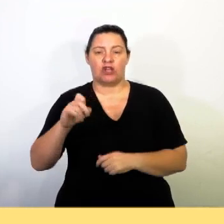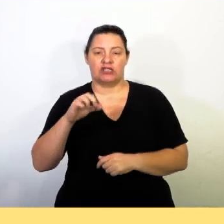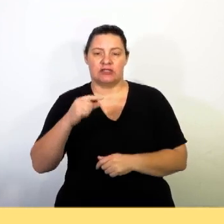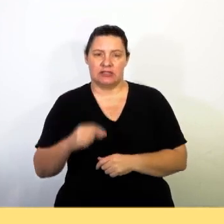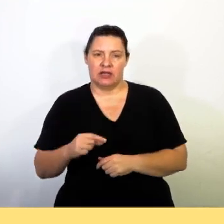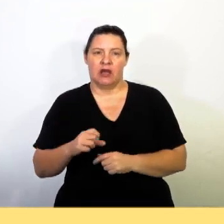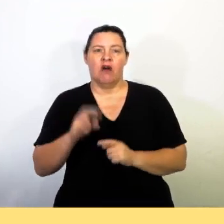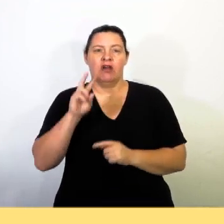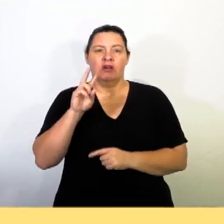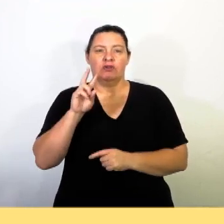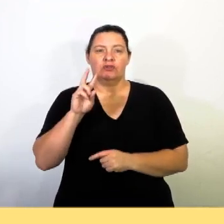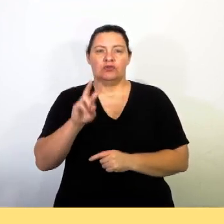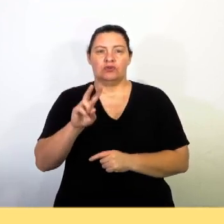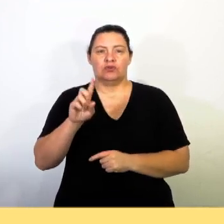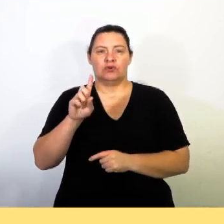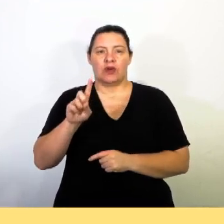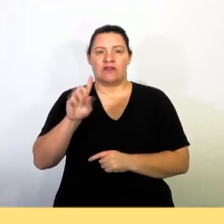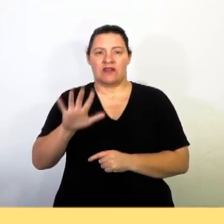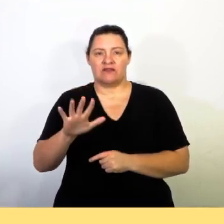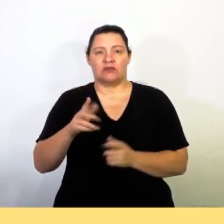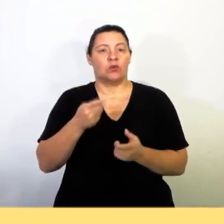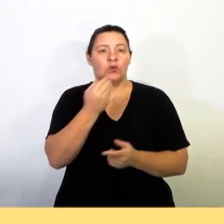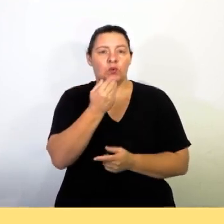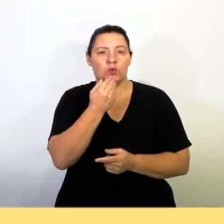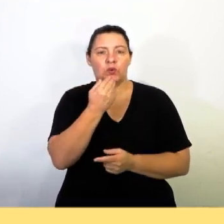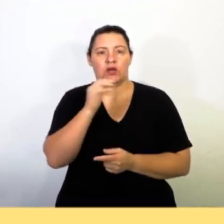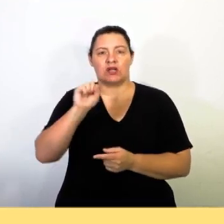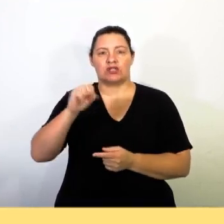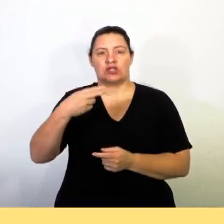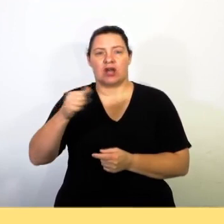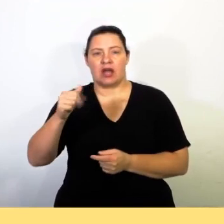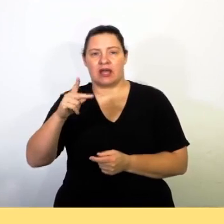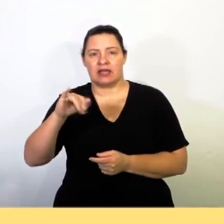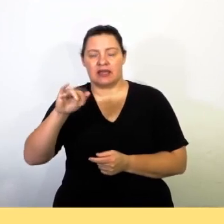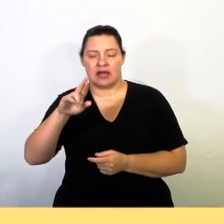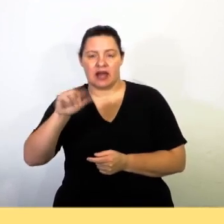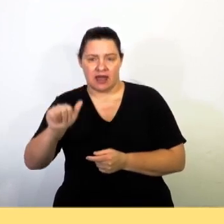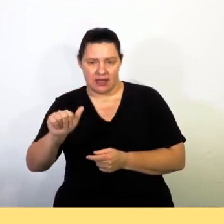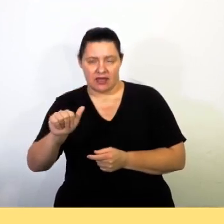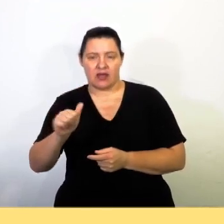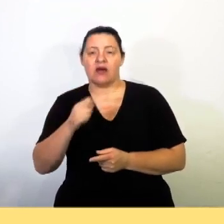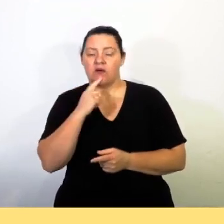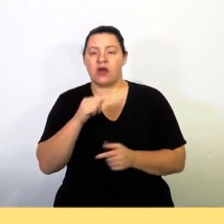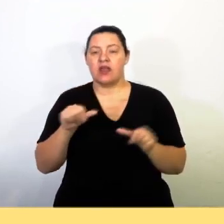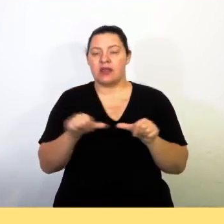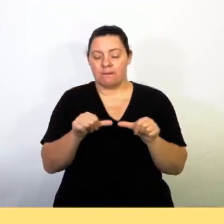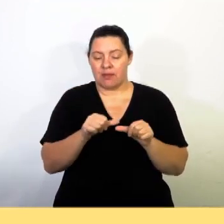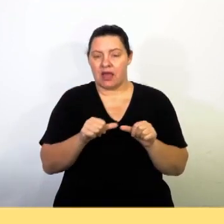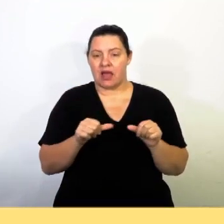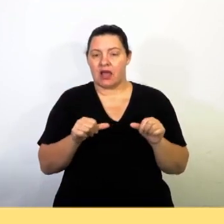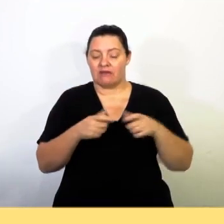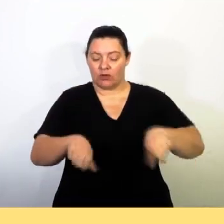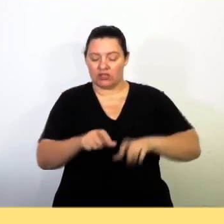wages of 215 to Shakira Muller, the office cleaner. So here it's going to be document